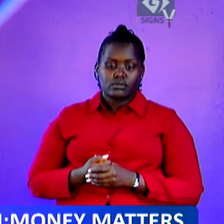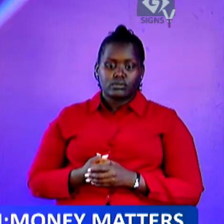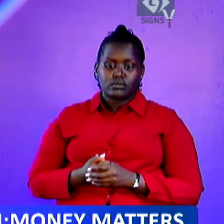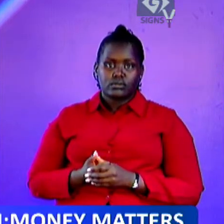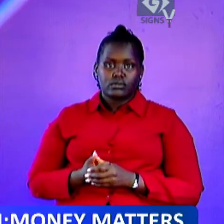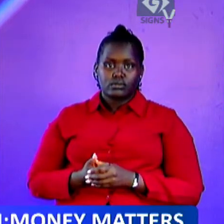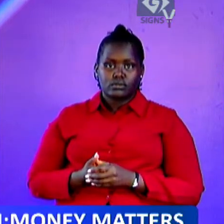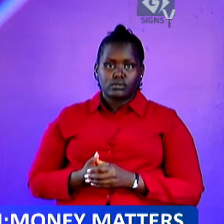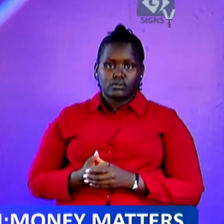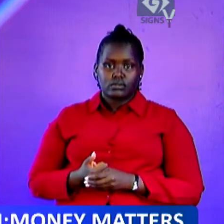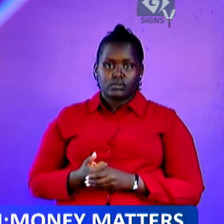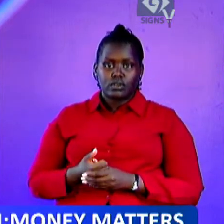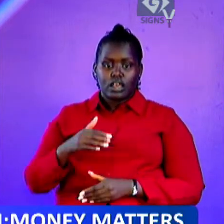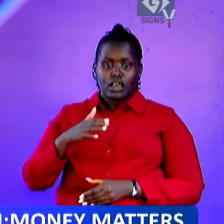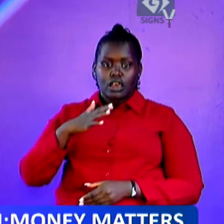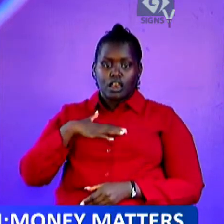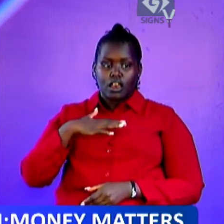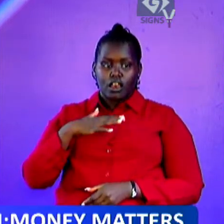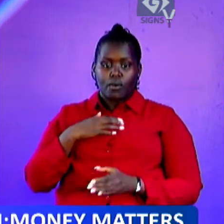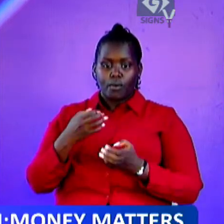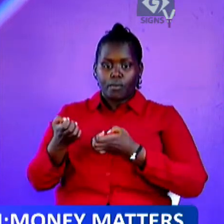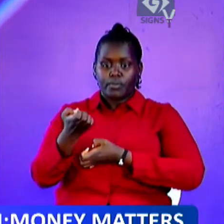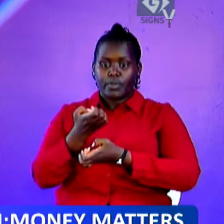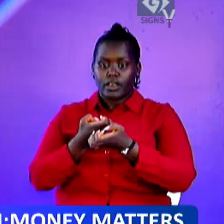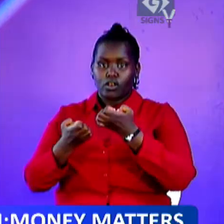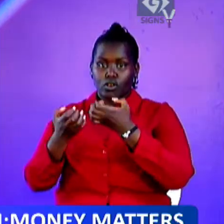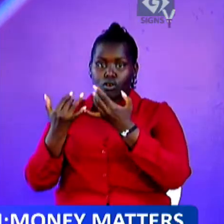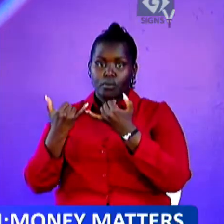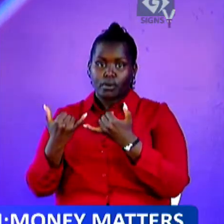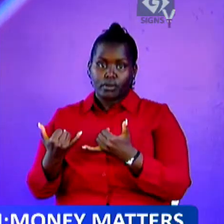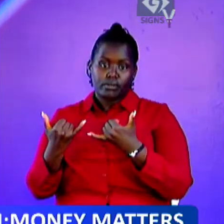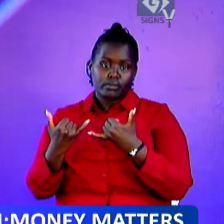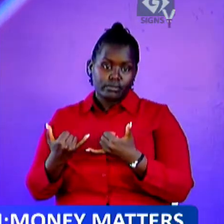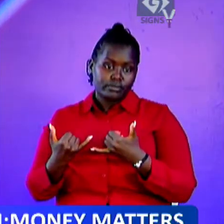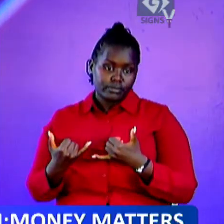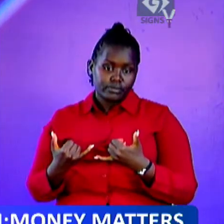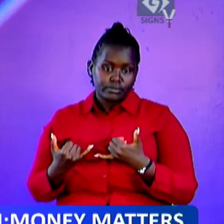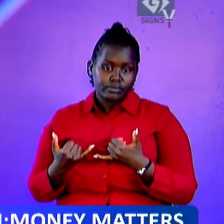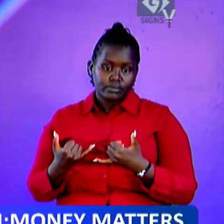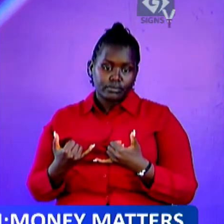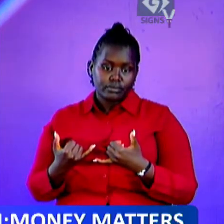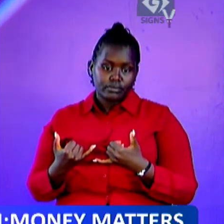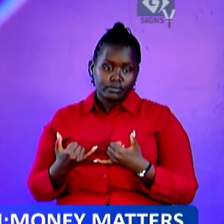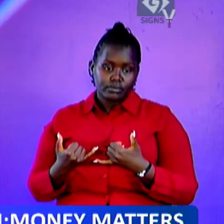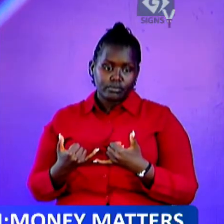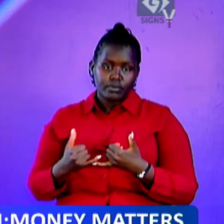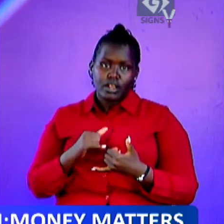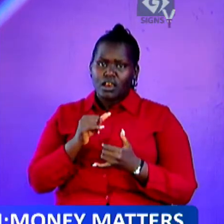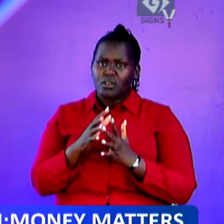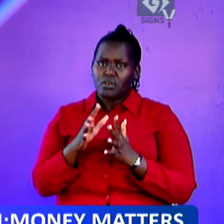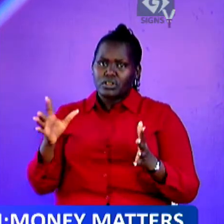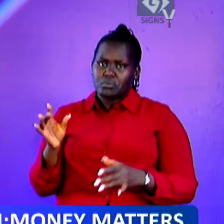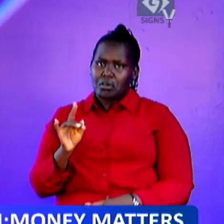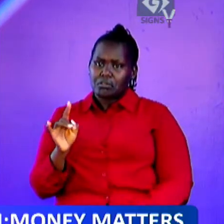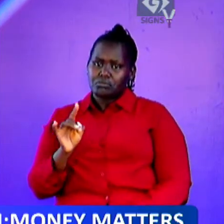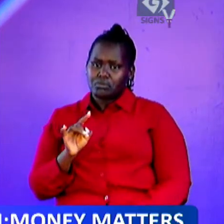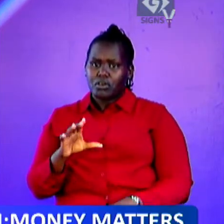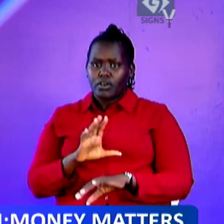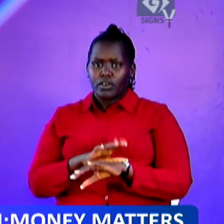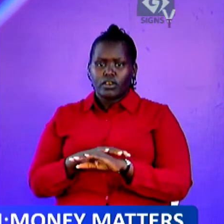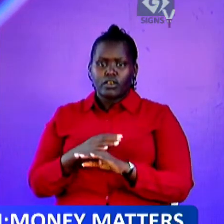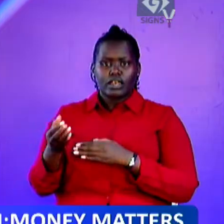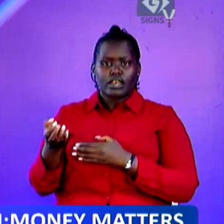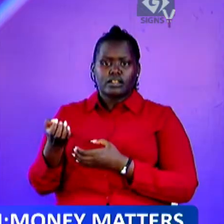It's just that our economy so far is not that big, so you find commercial paper